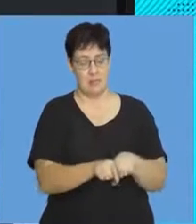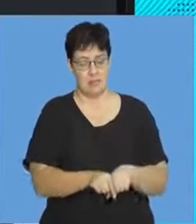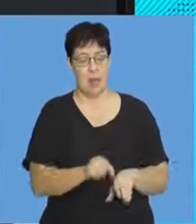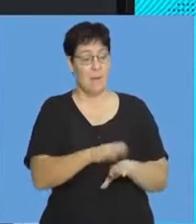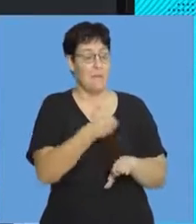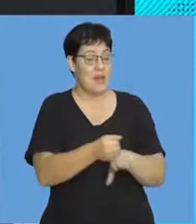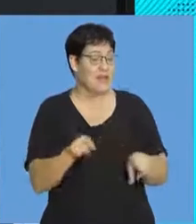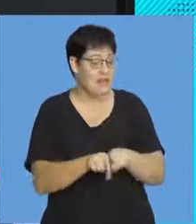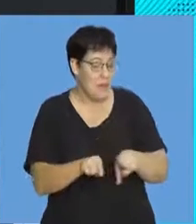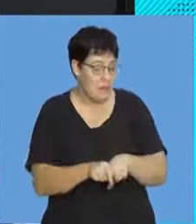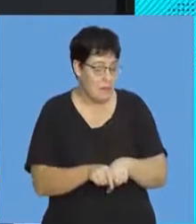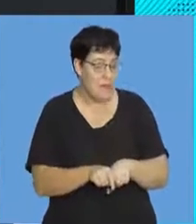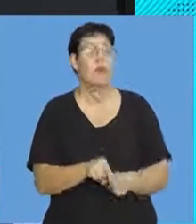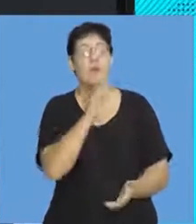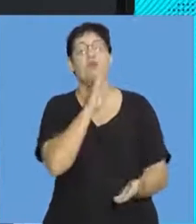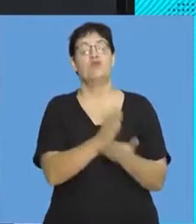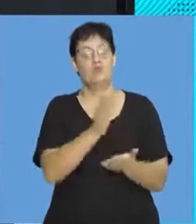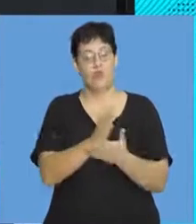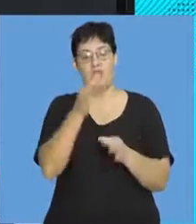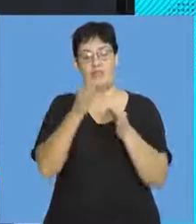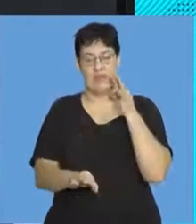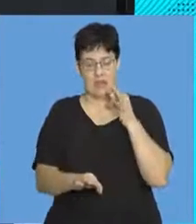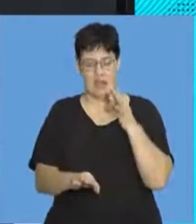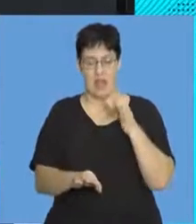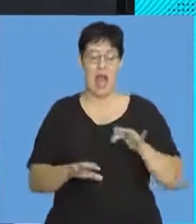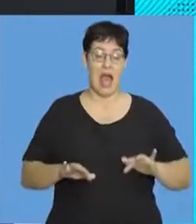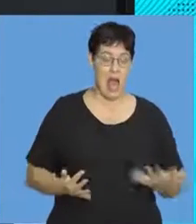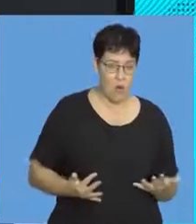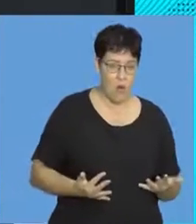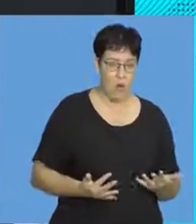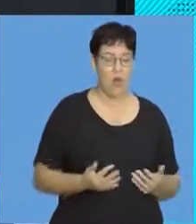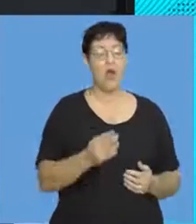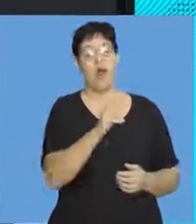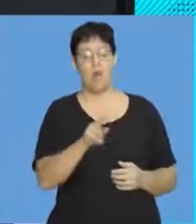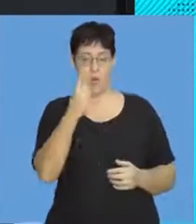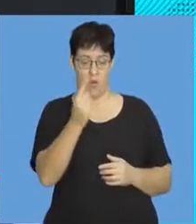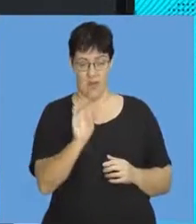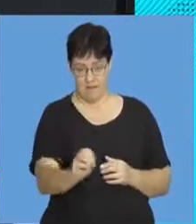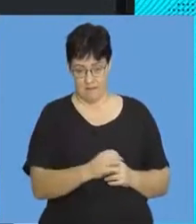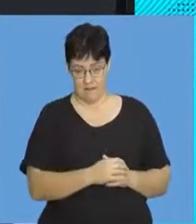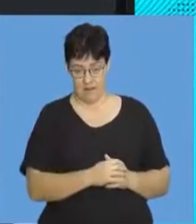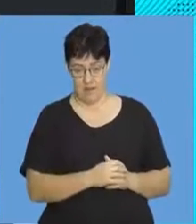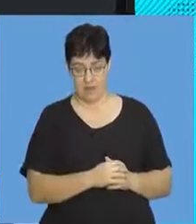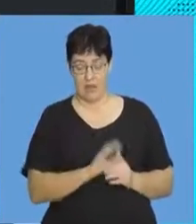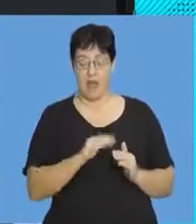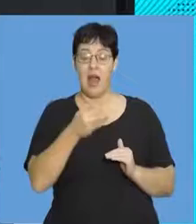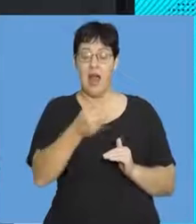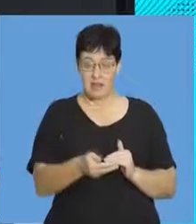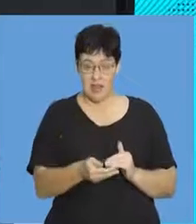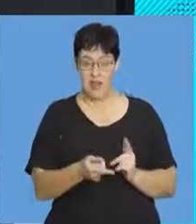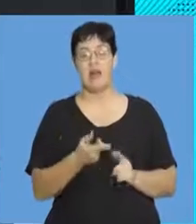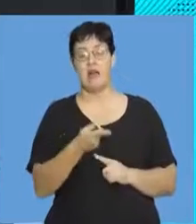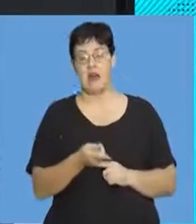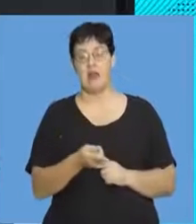same. If the bases are the same, make sure that you simplify them such that you have one power. And then after